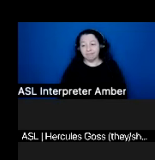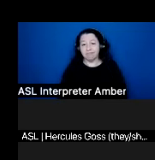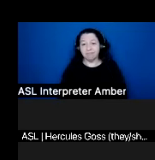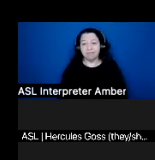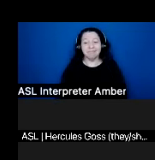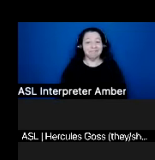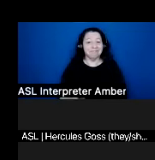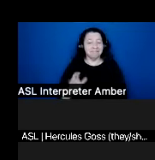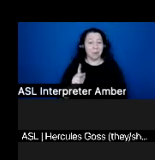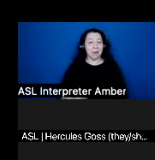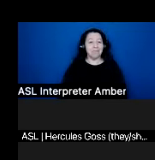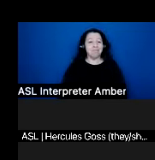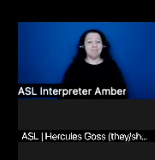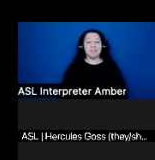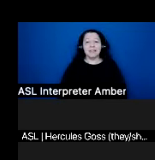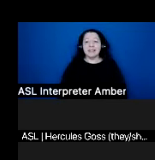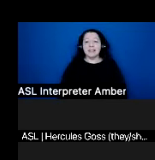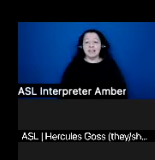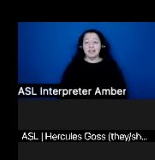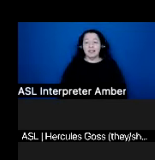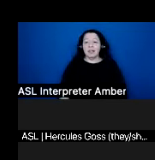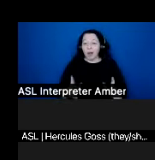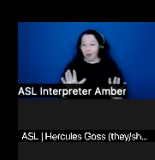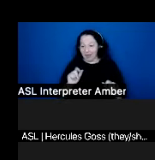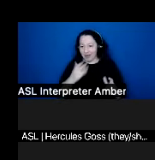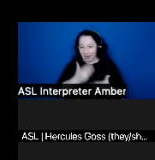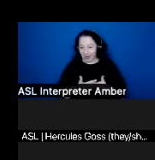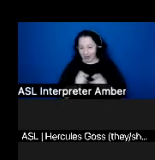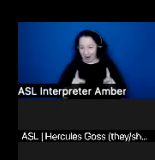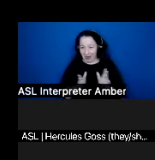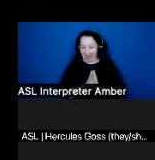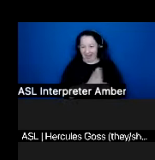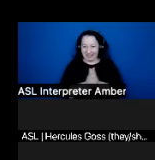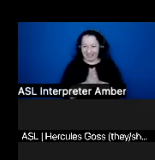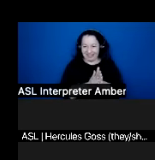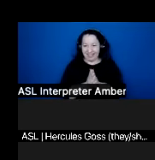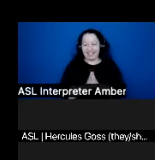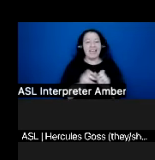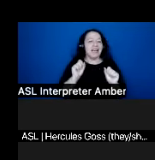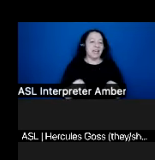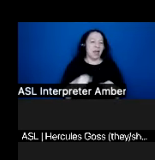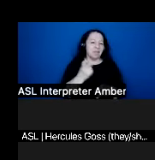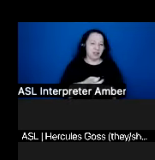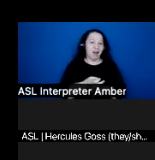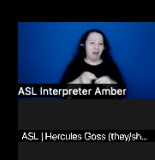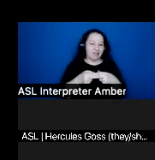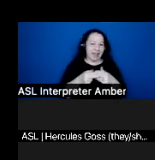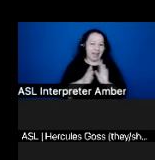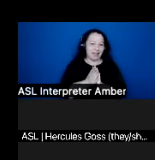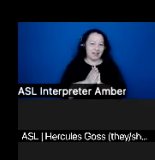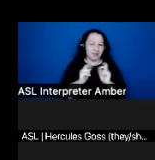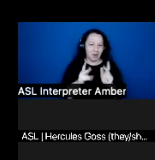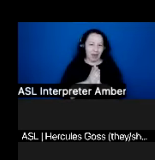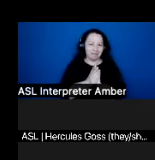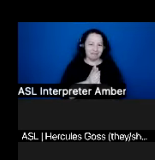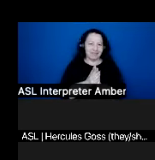Okay, so now we are on, oh, good. Okay, so this can be a tough slide, but systematic